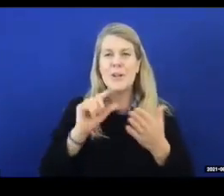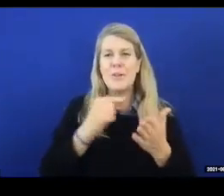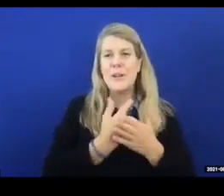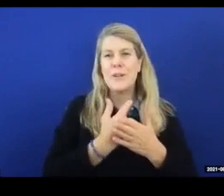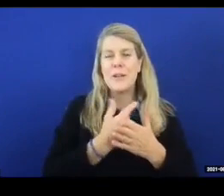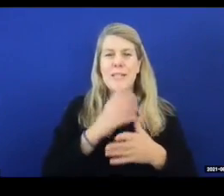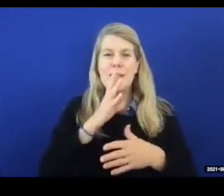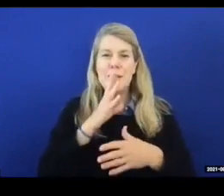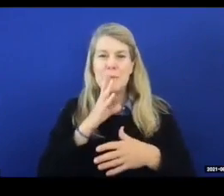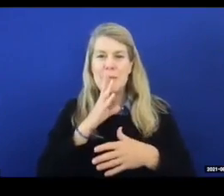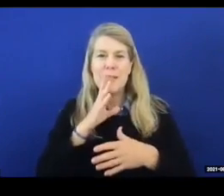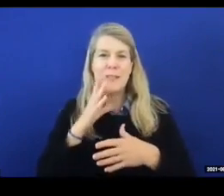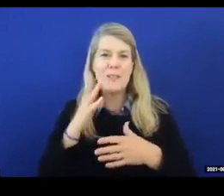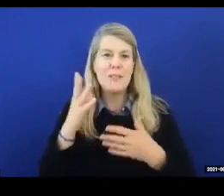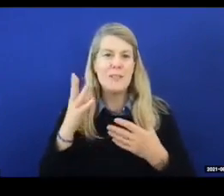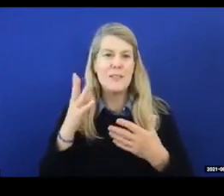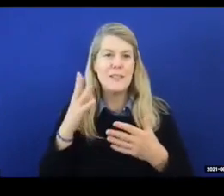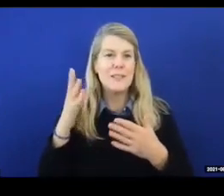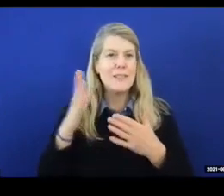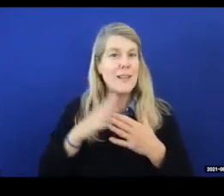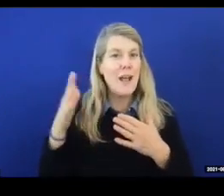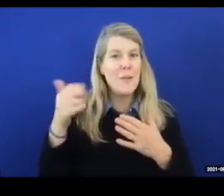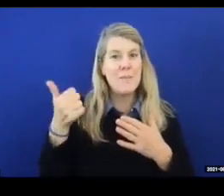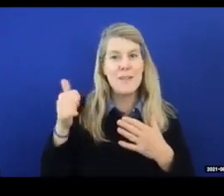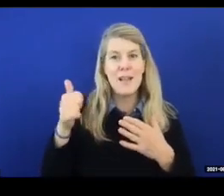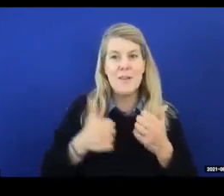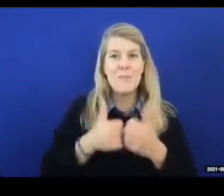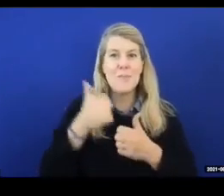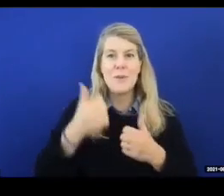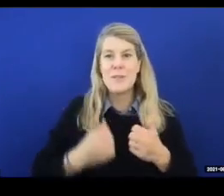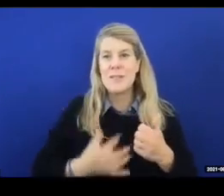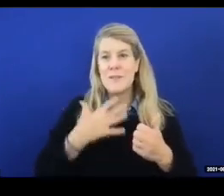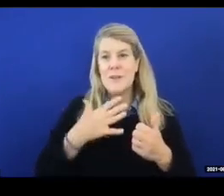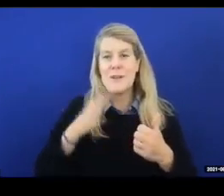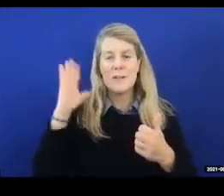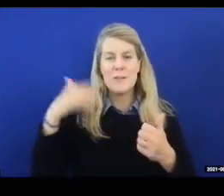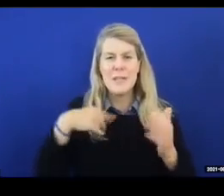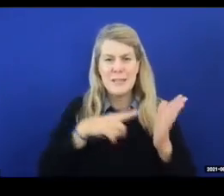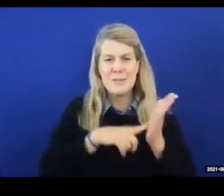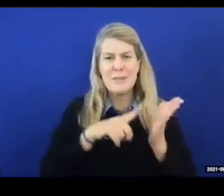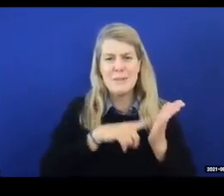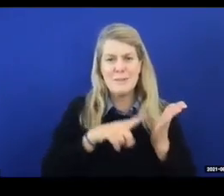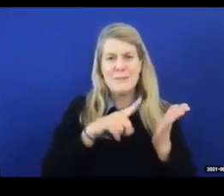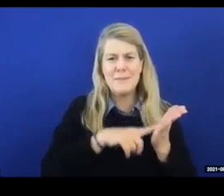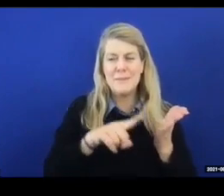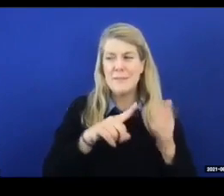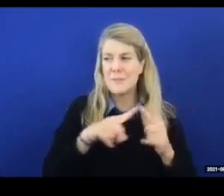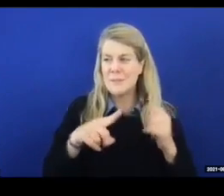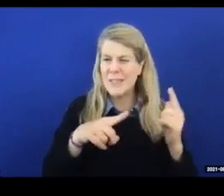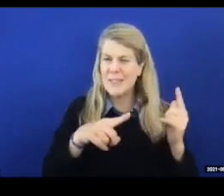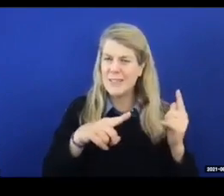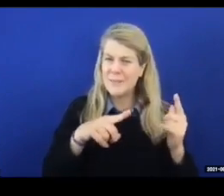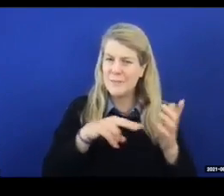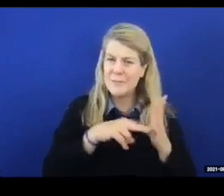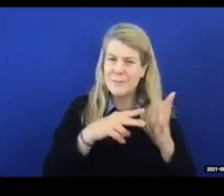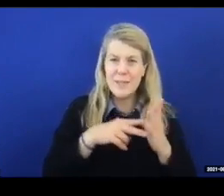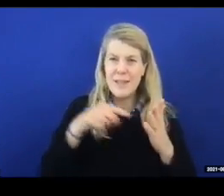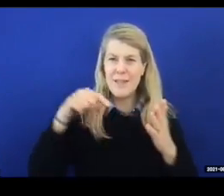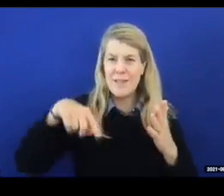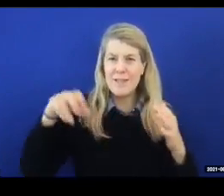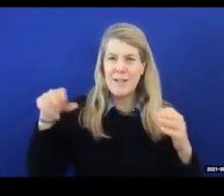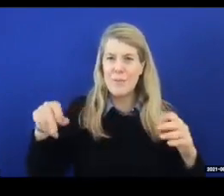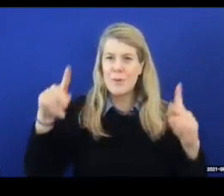and top 10 most inspiring speeches. And for all the effort, I think what I learned was it